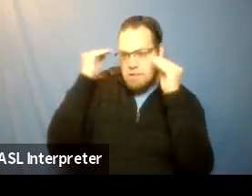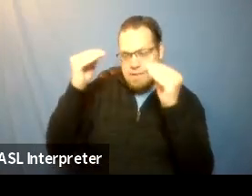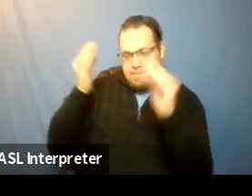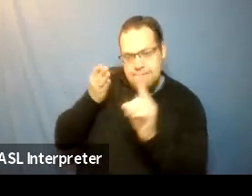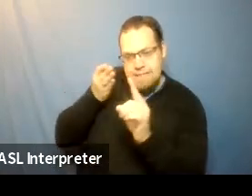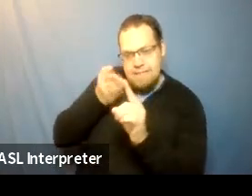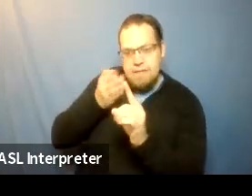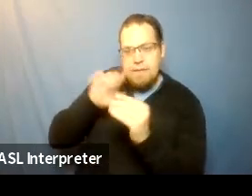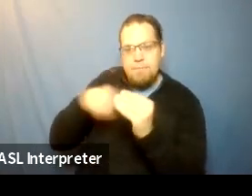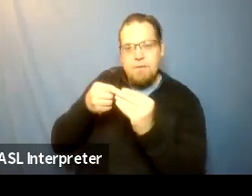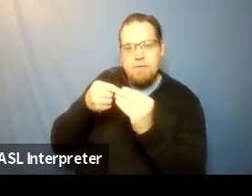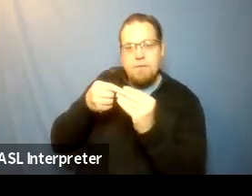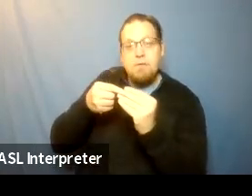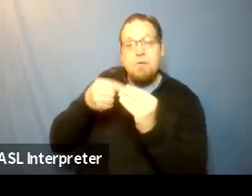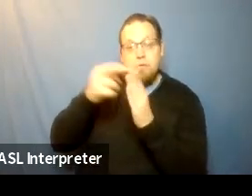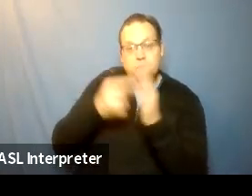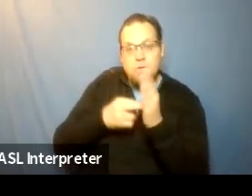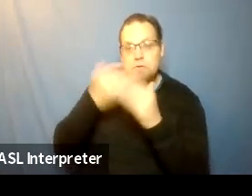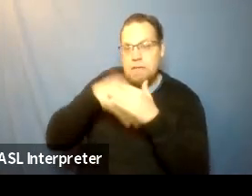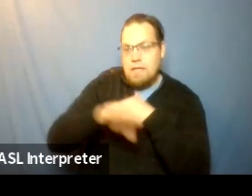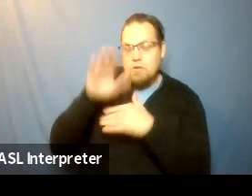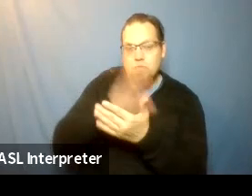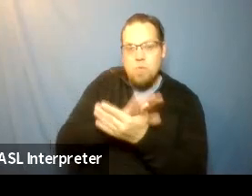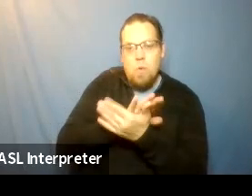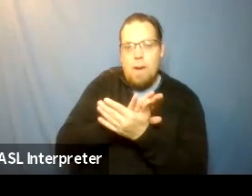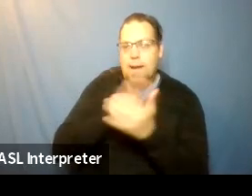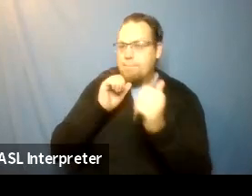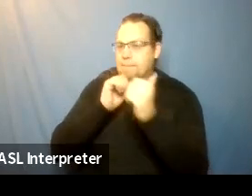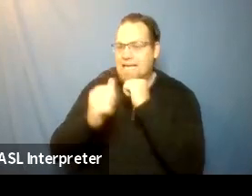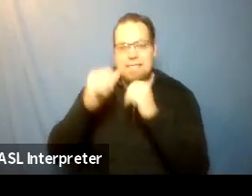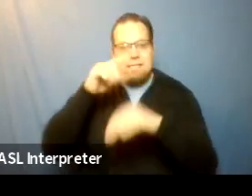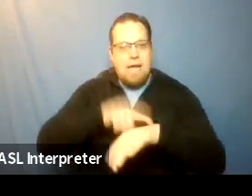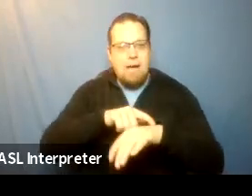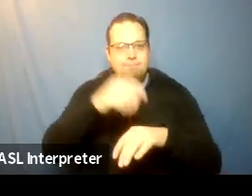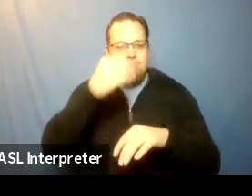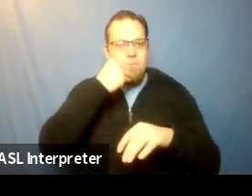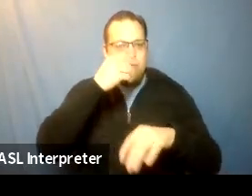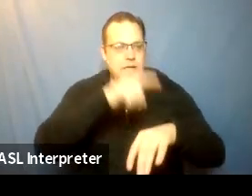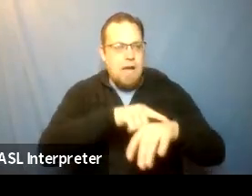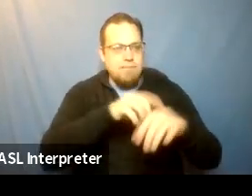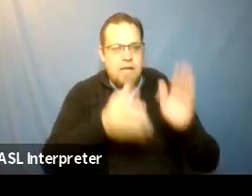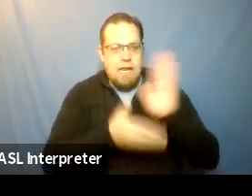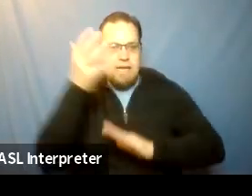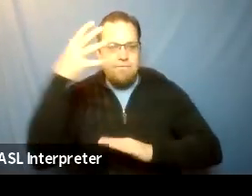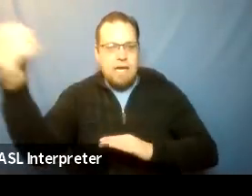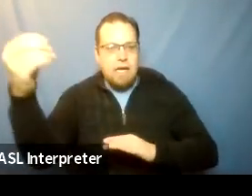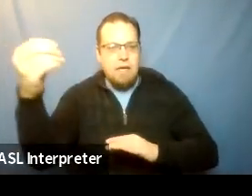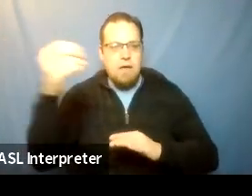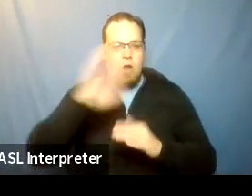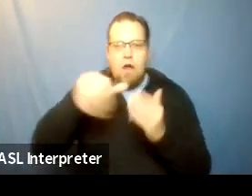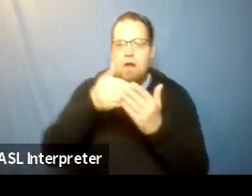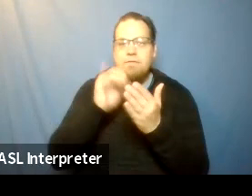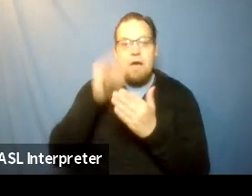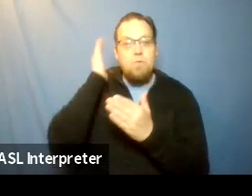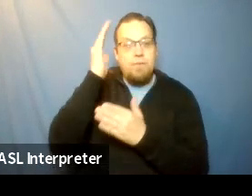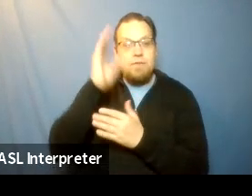the protocols of entering the school, of passing time, of meal times, of exiting. Yes, all that will be